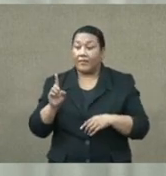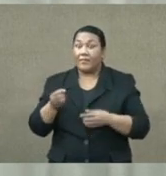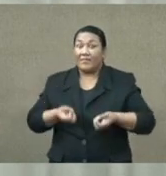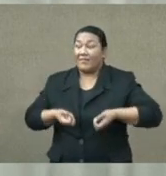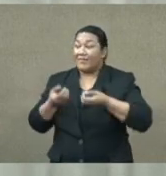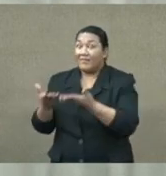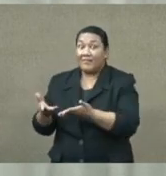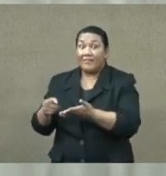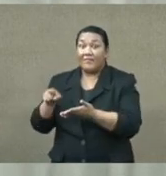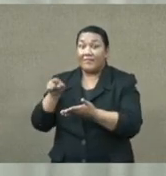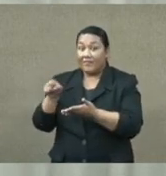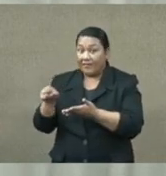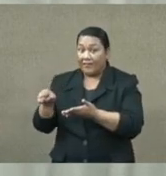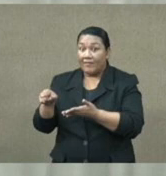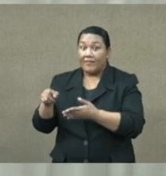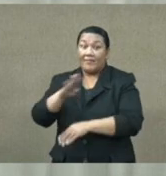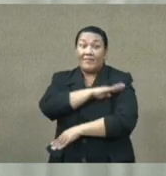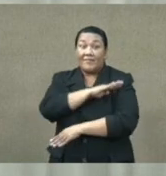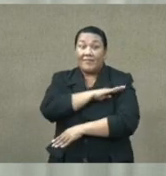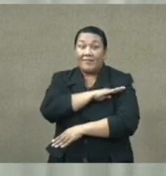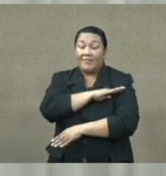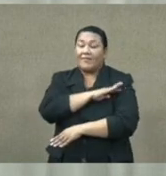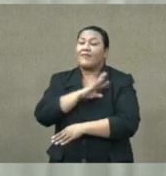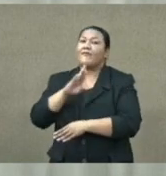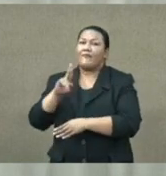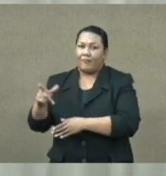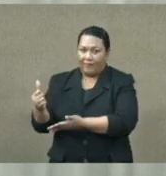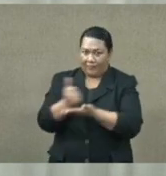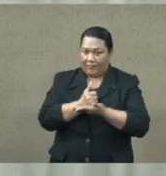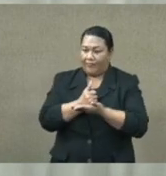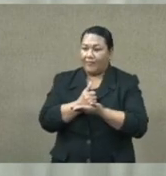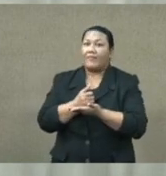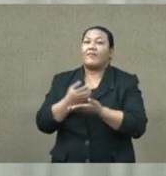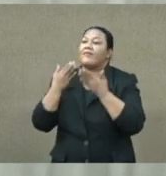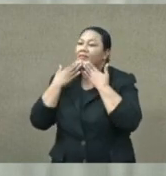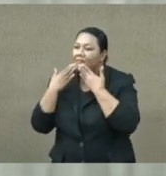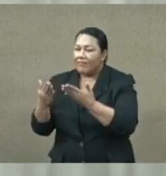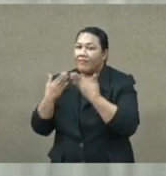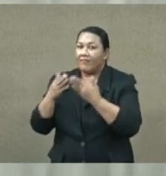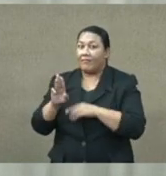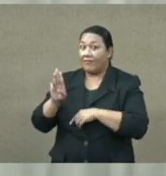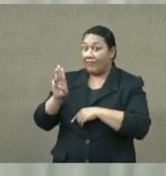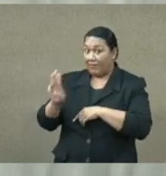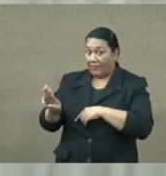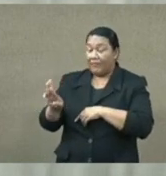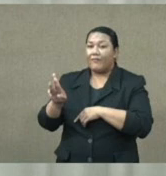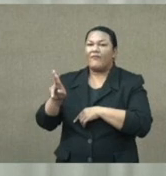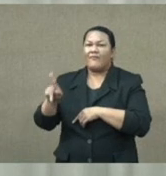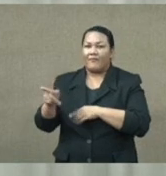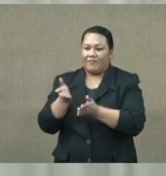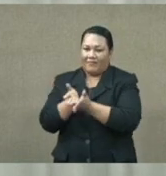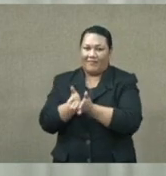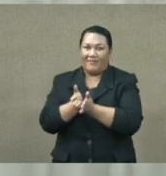of cooperation and thanked him for his services to the country. In my first national